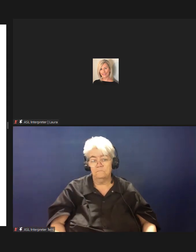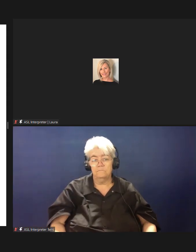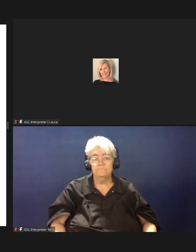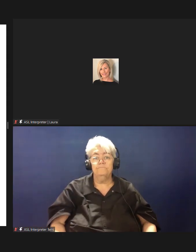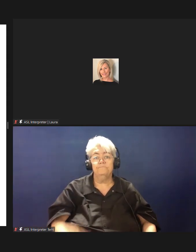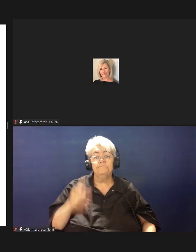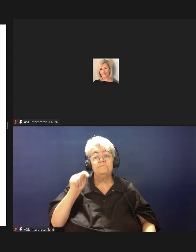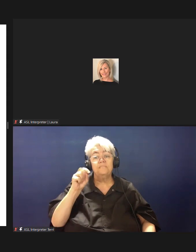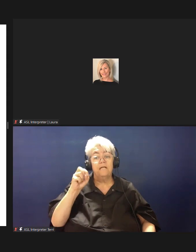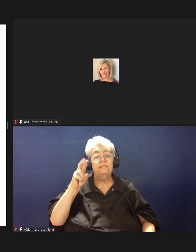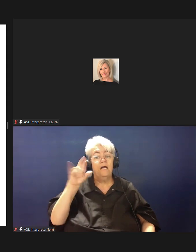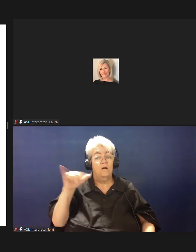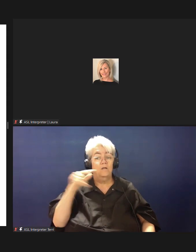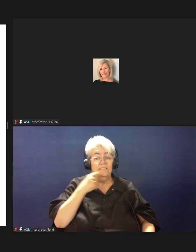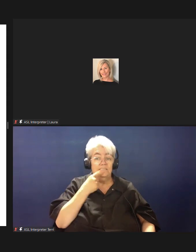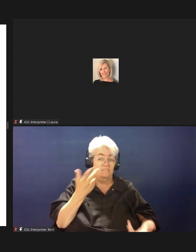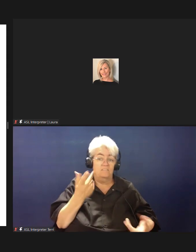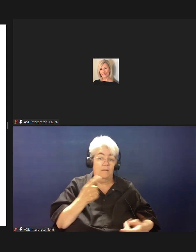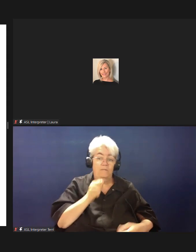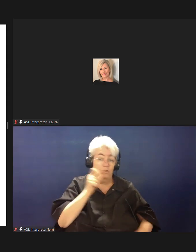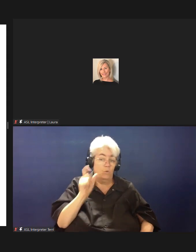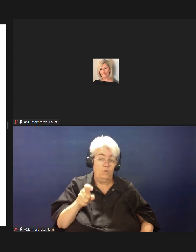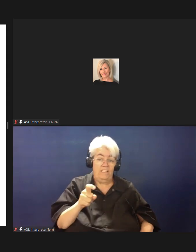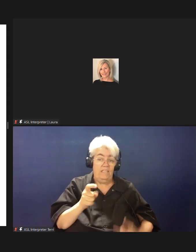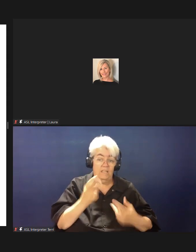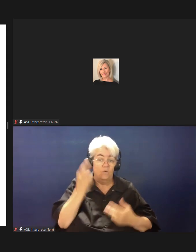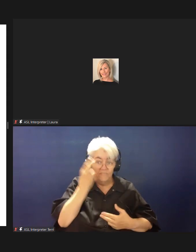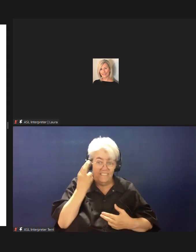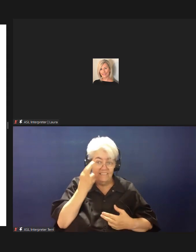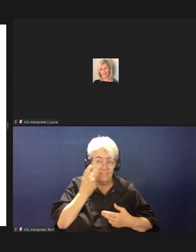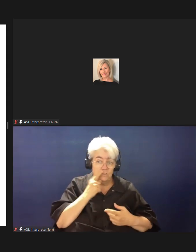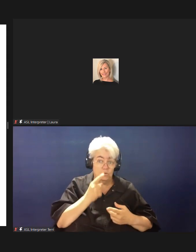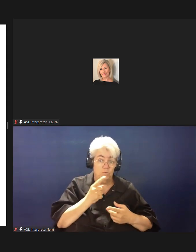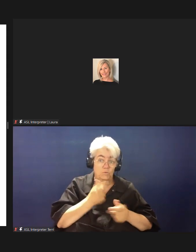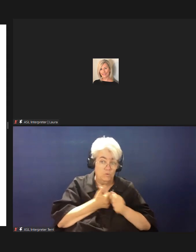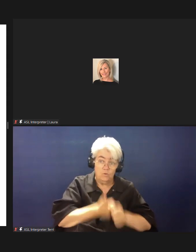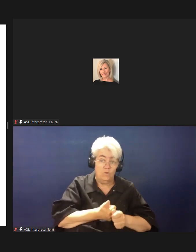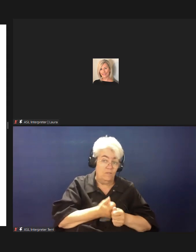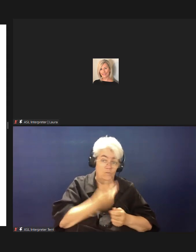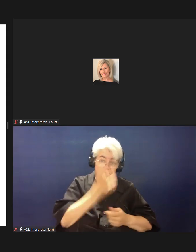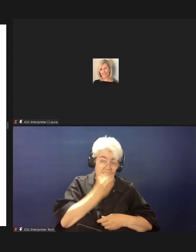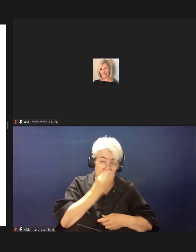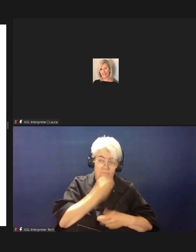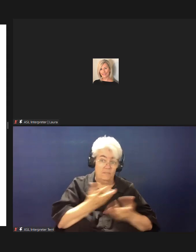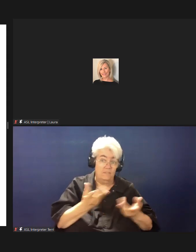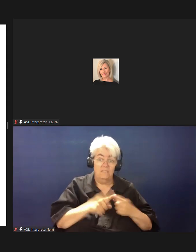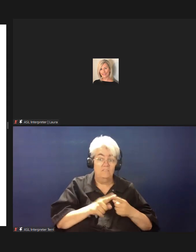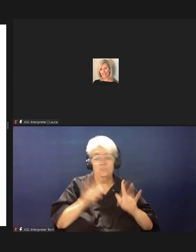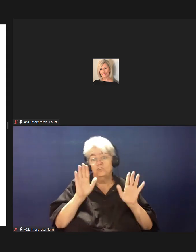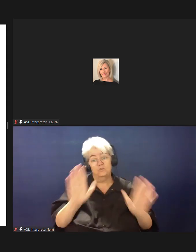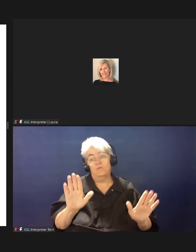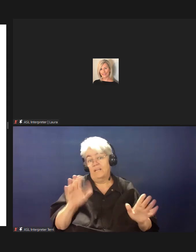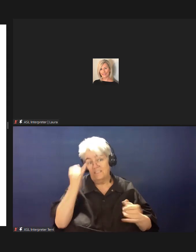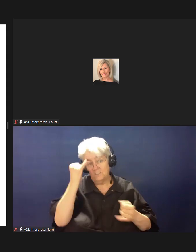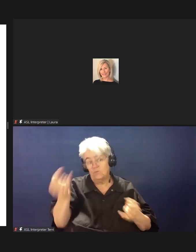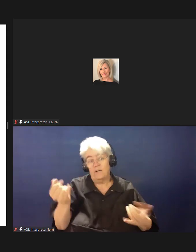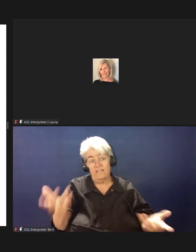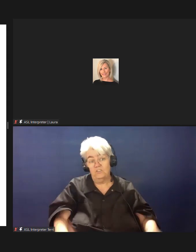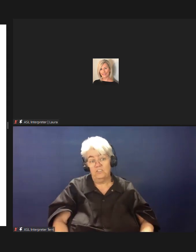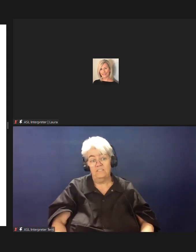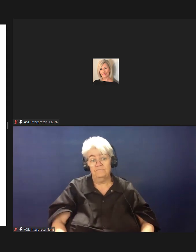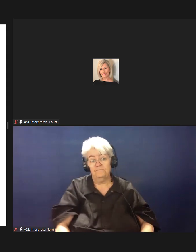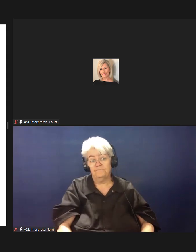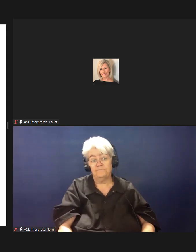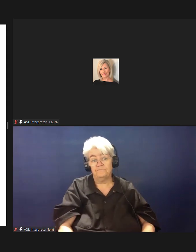Yeah, actually, you don't even need a reason to screen children while they're asleep. It can be a great strategy that way. So